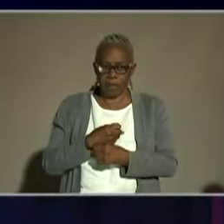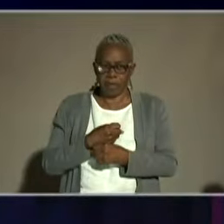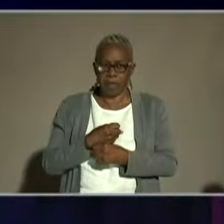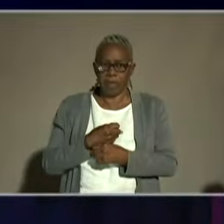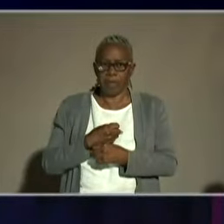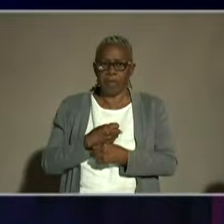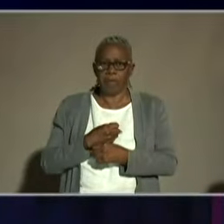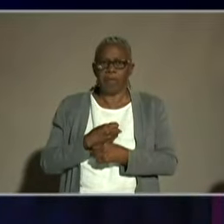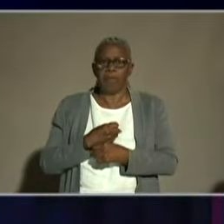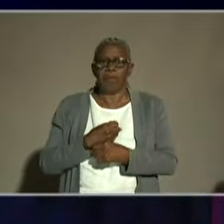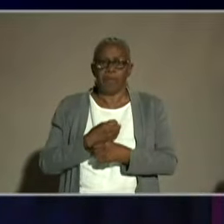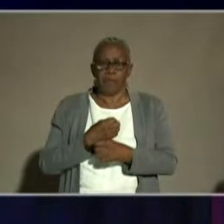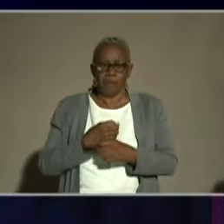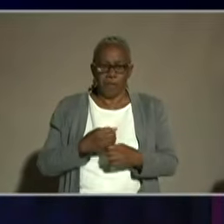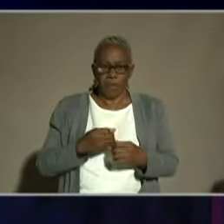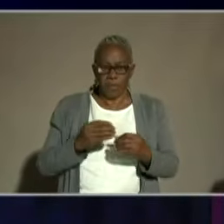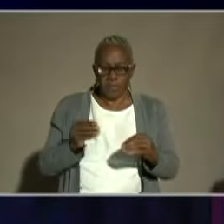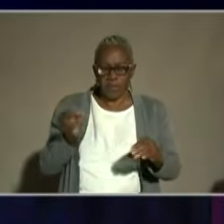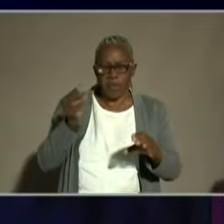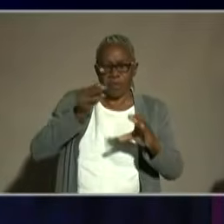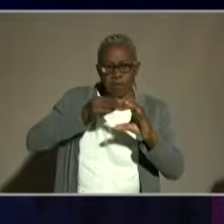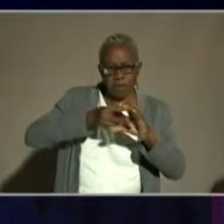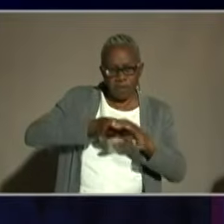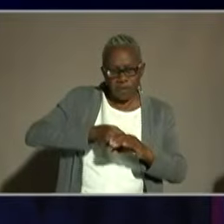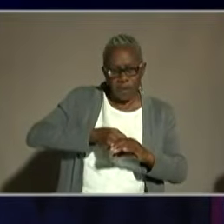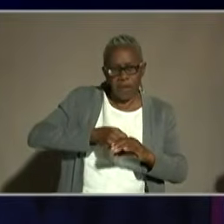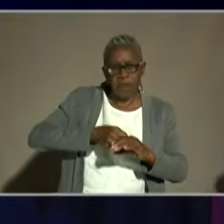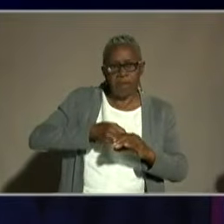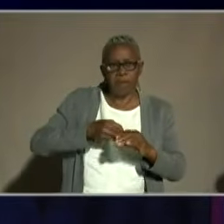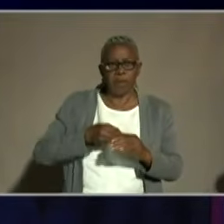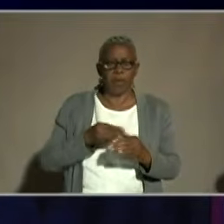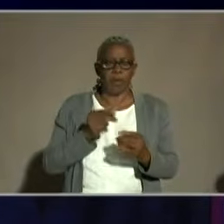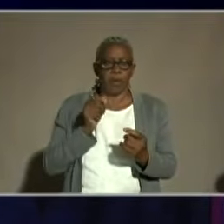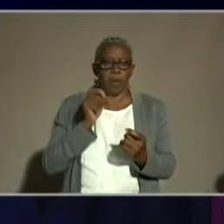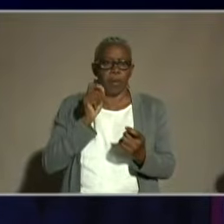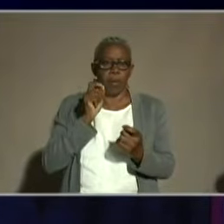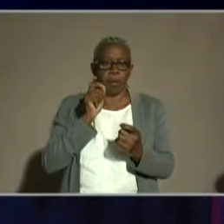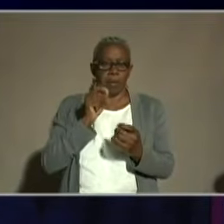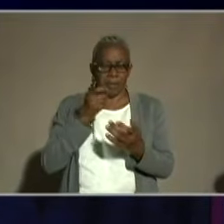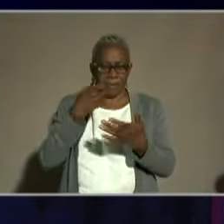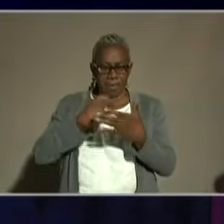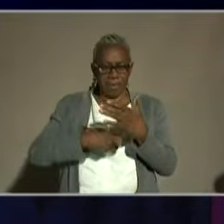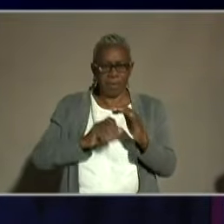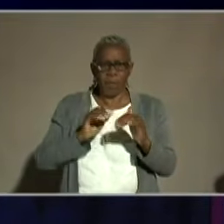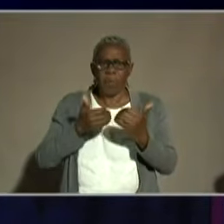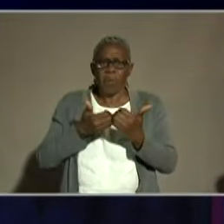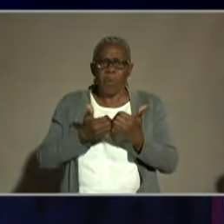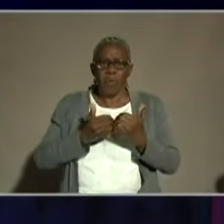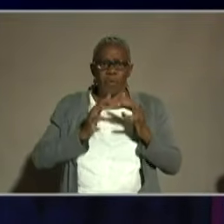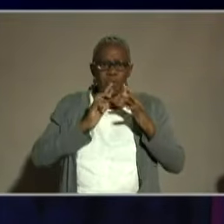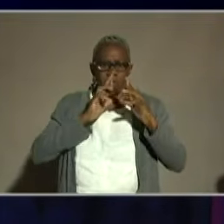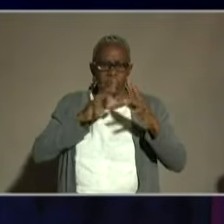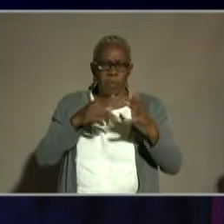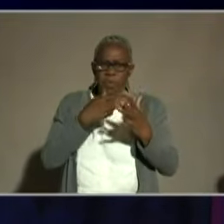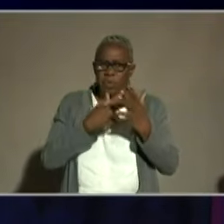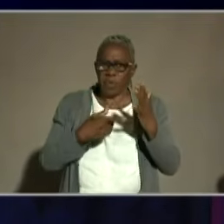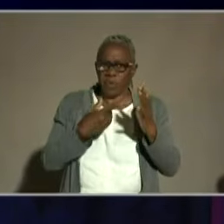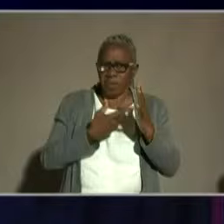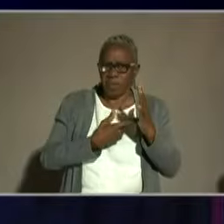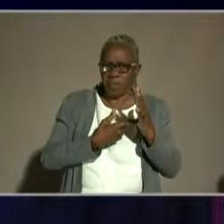formally incorporating, as well as a raft of other targeted tax relief measures. How do you respond to criticisms that your tax